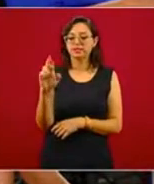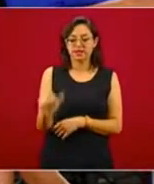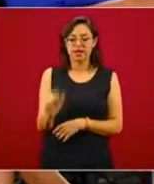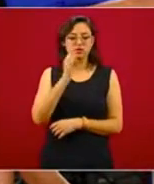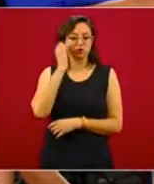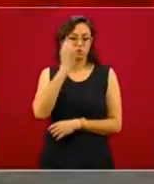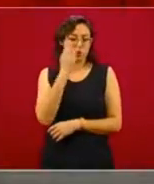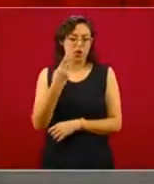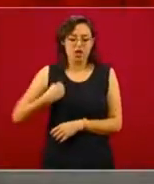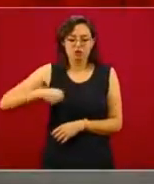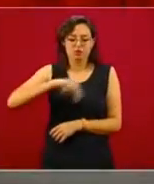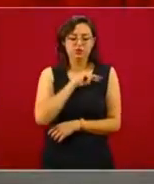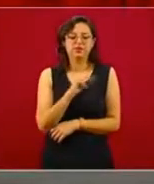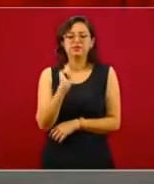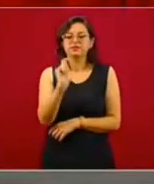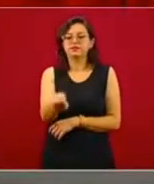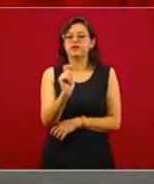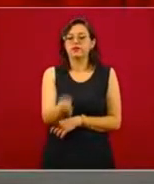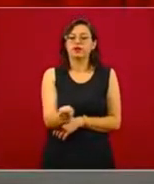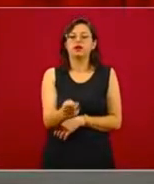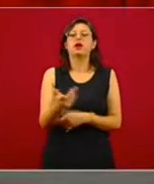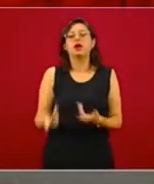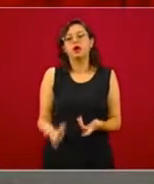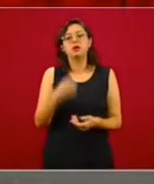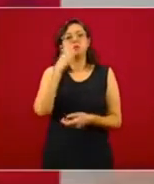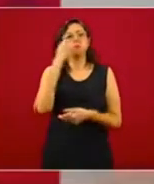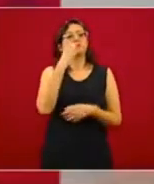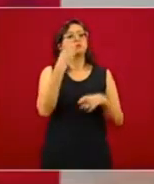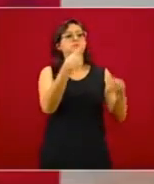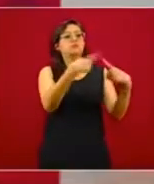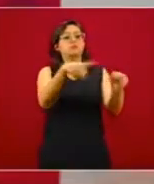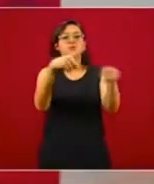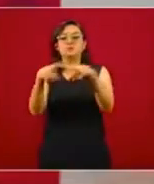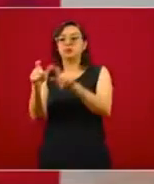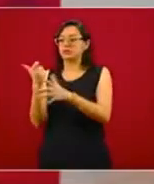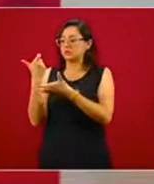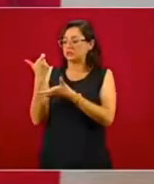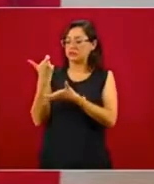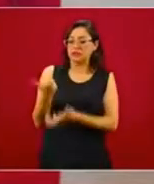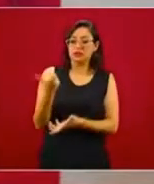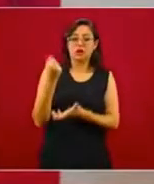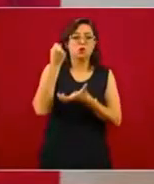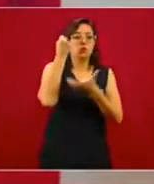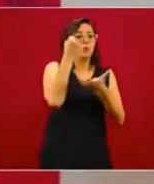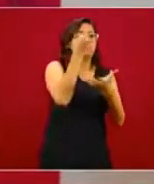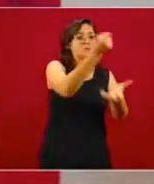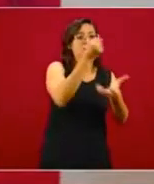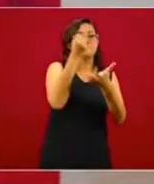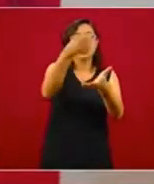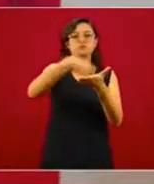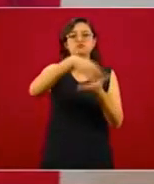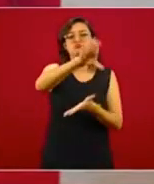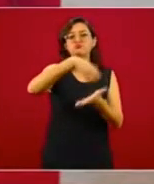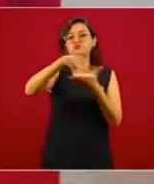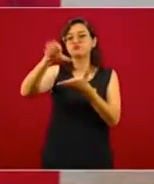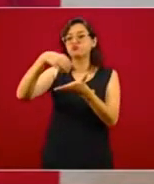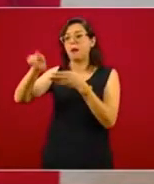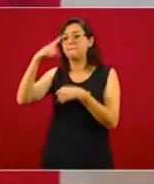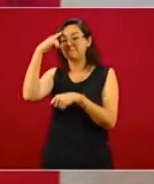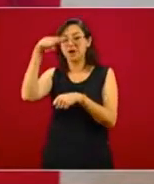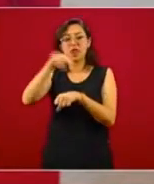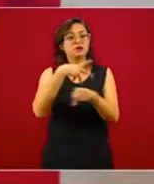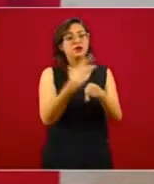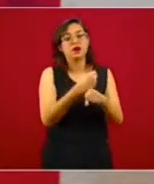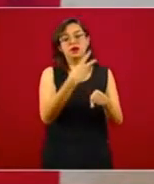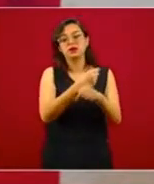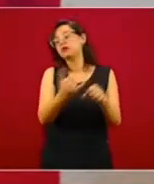is Ours. La escuela es nuestra in Spanish. That's how resources are being transferred to schools for them to